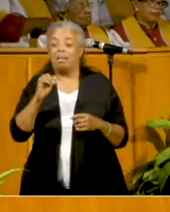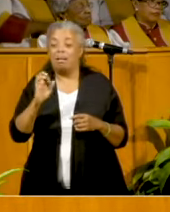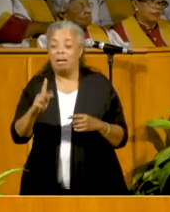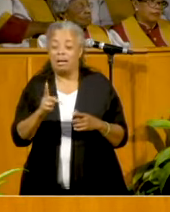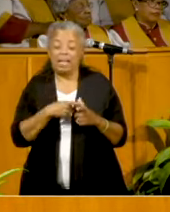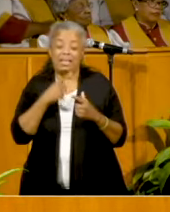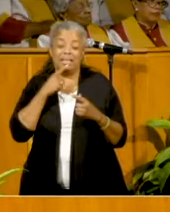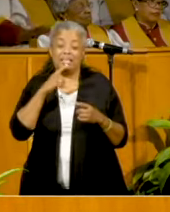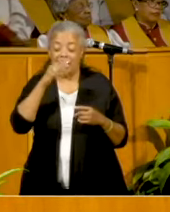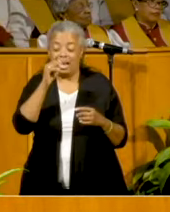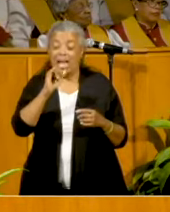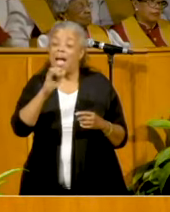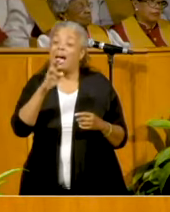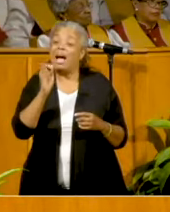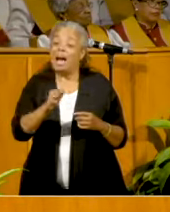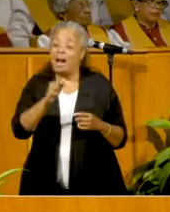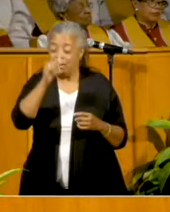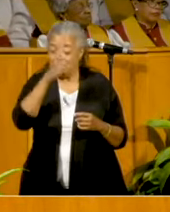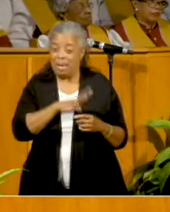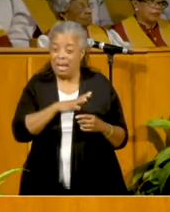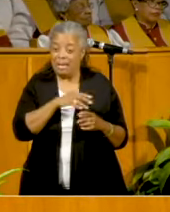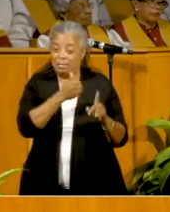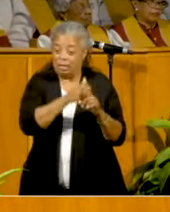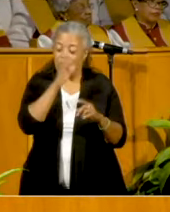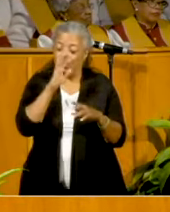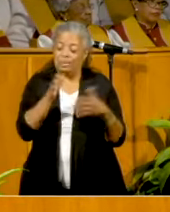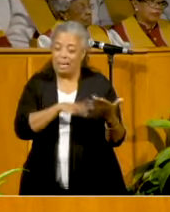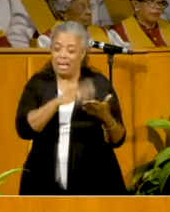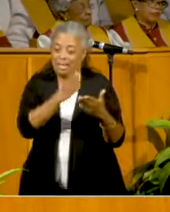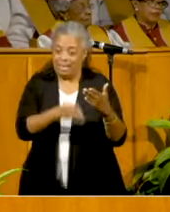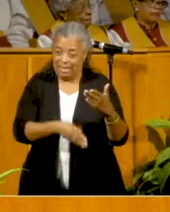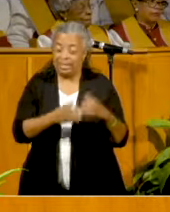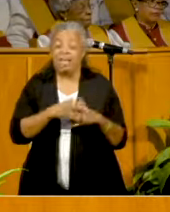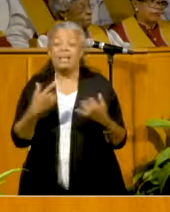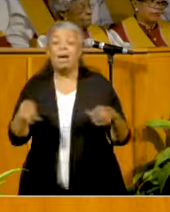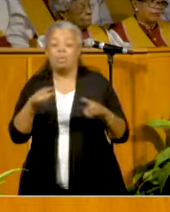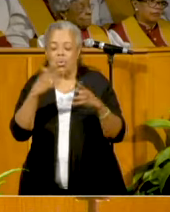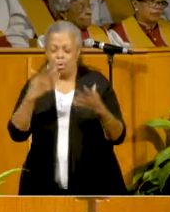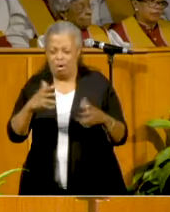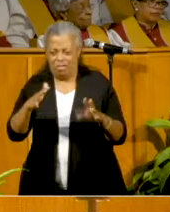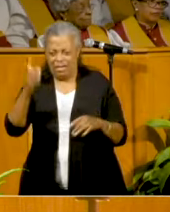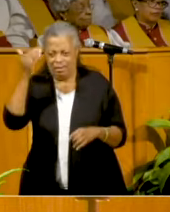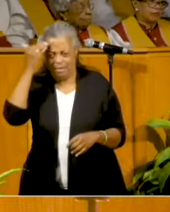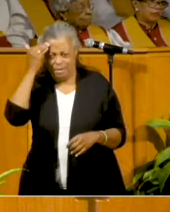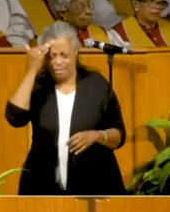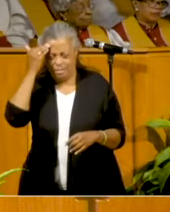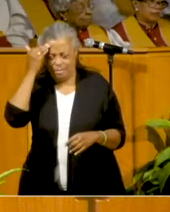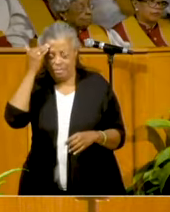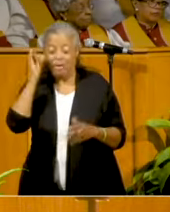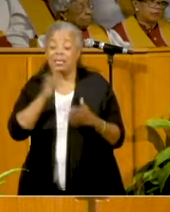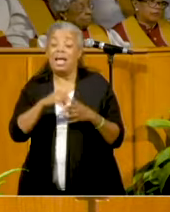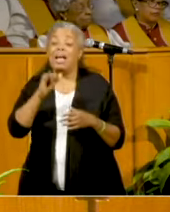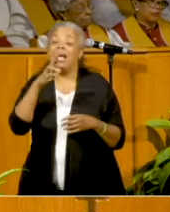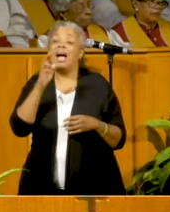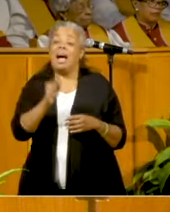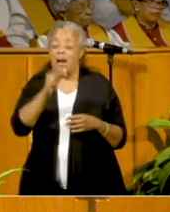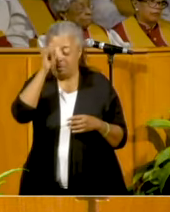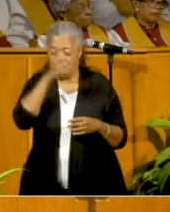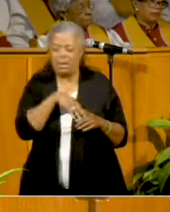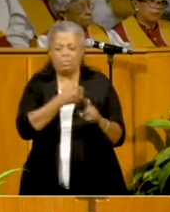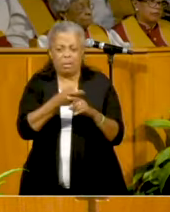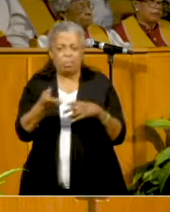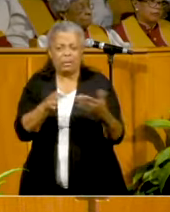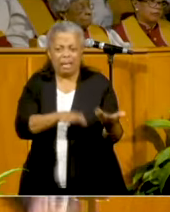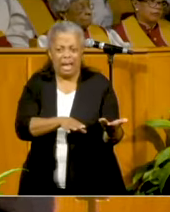said, and Iron Man, who's gonna die at the end? Now you already know that Iron Man's gonna